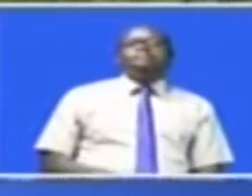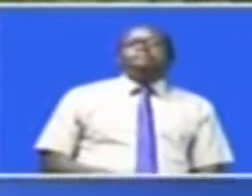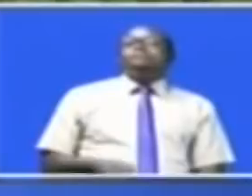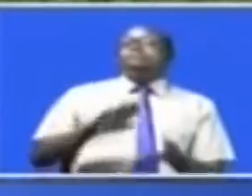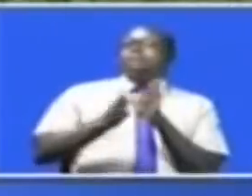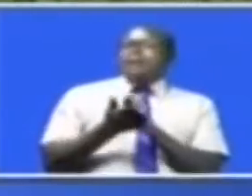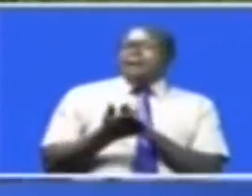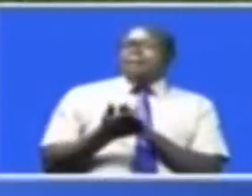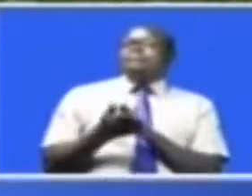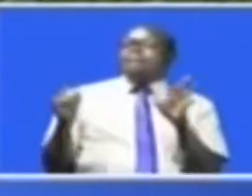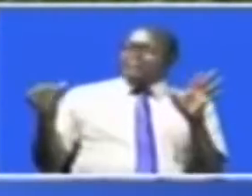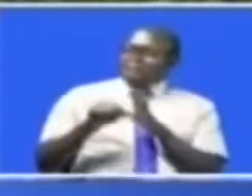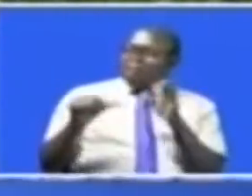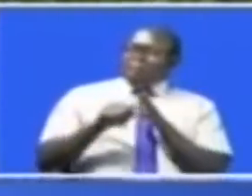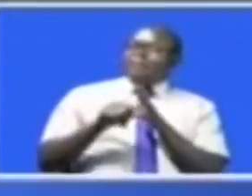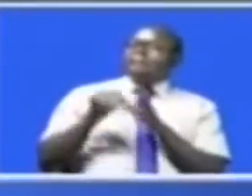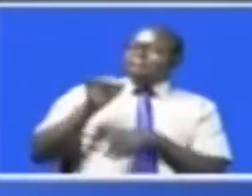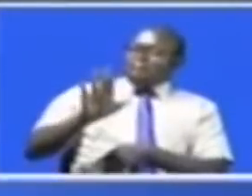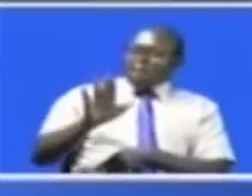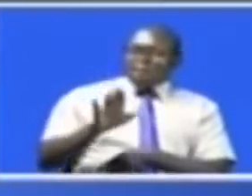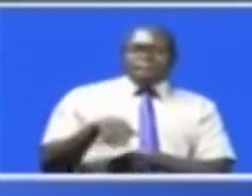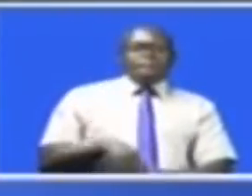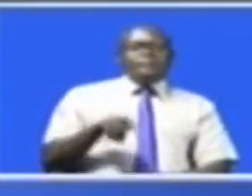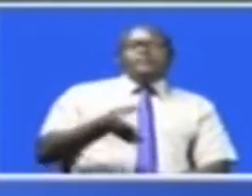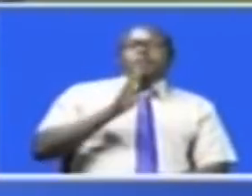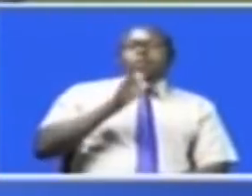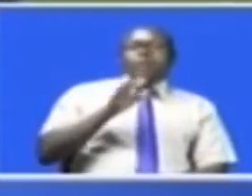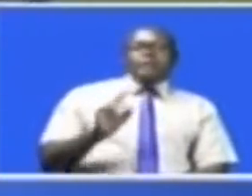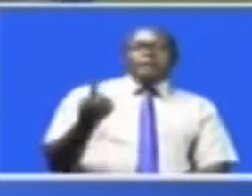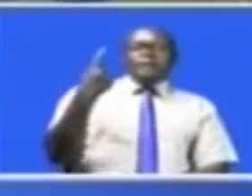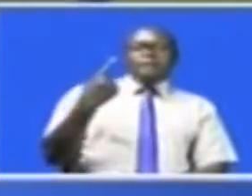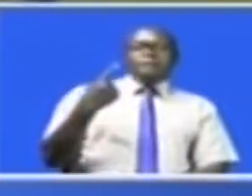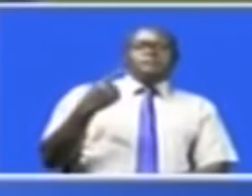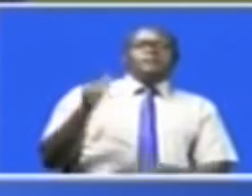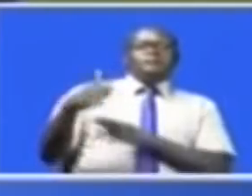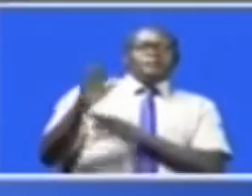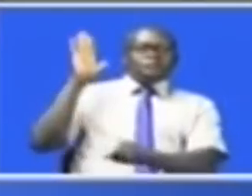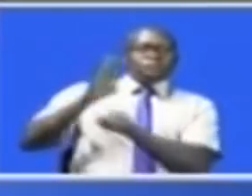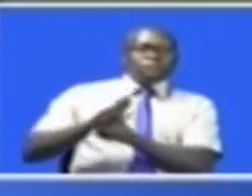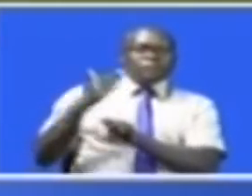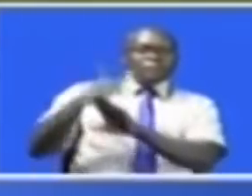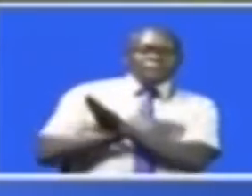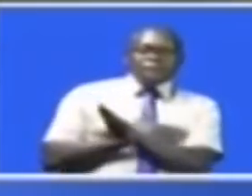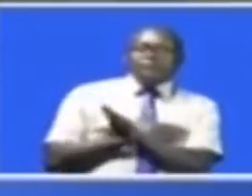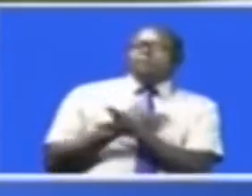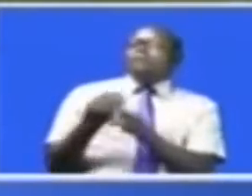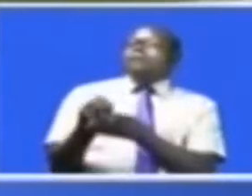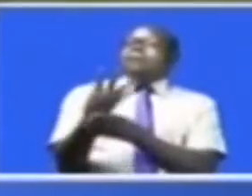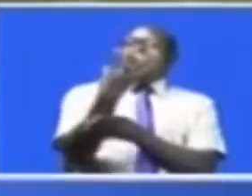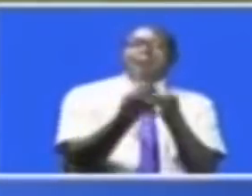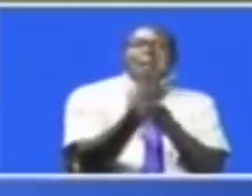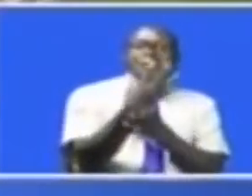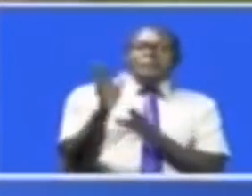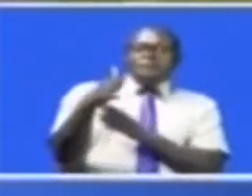has become the bane of their existence. These waters were once teeming with fish before the advent of the hyacinth.